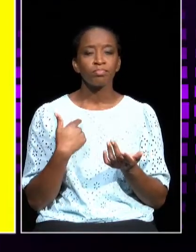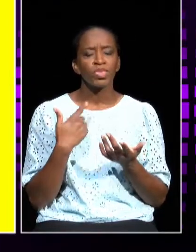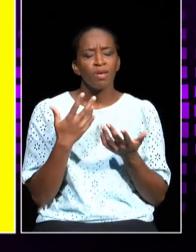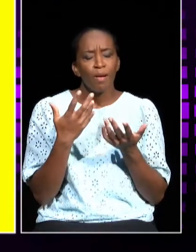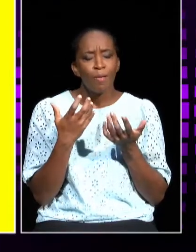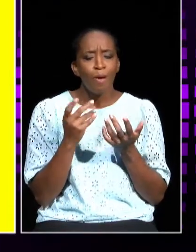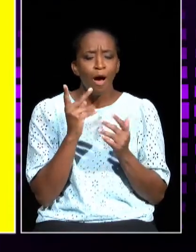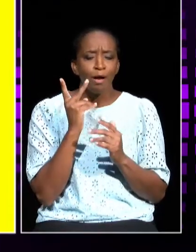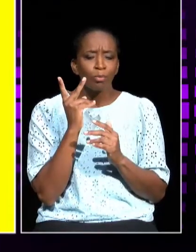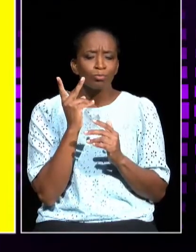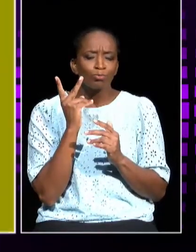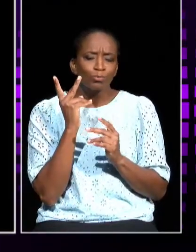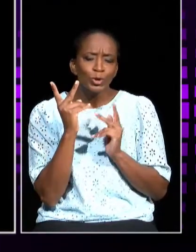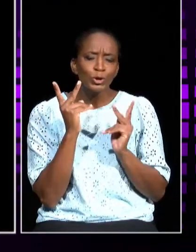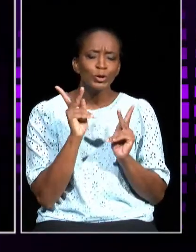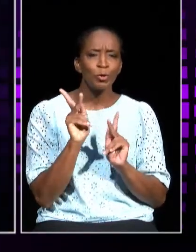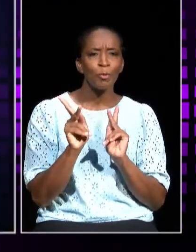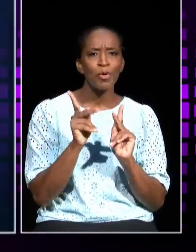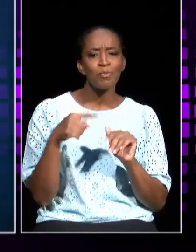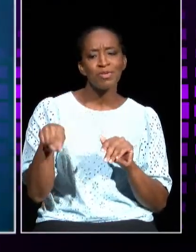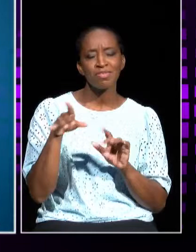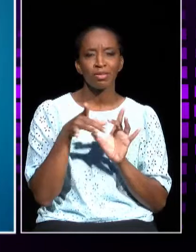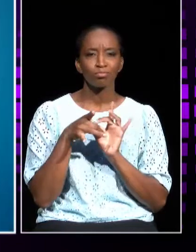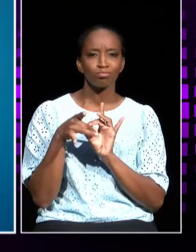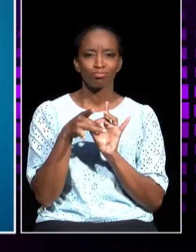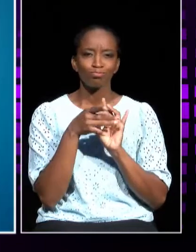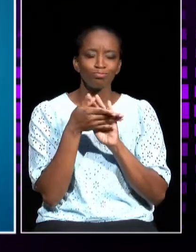living peacefully.